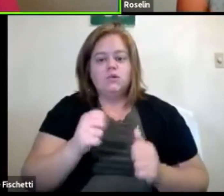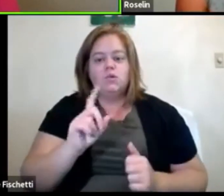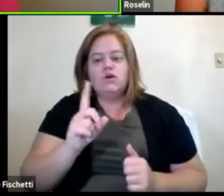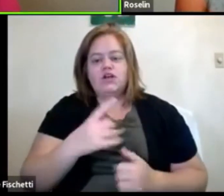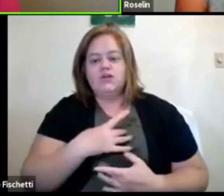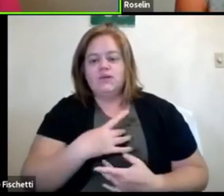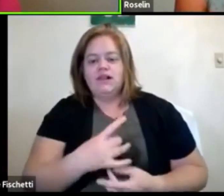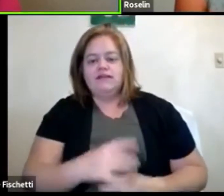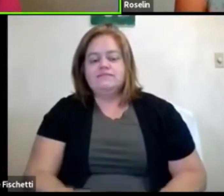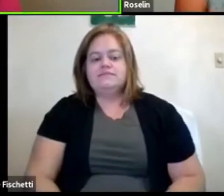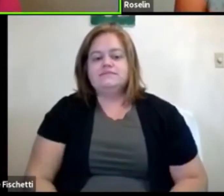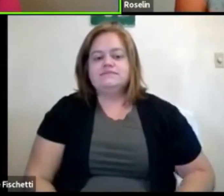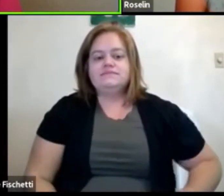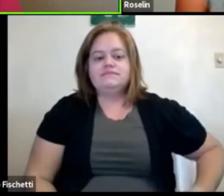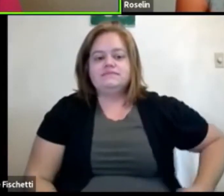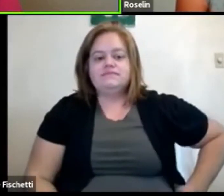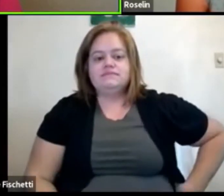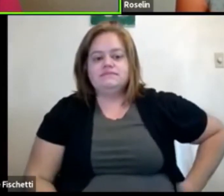You talking about